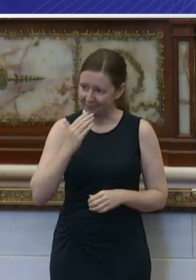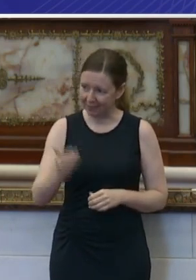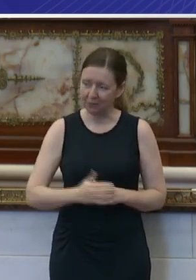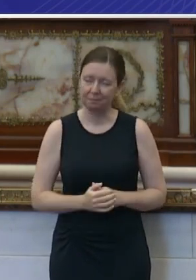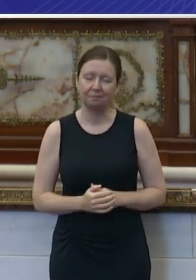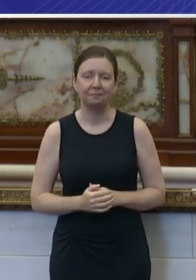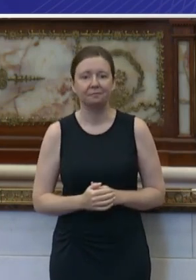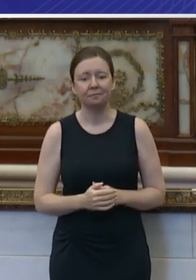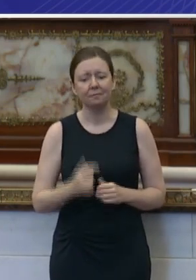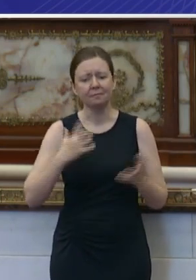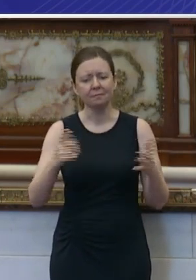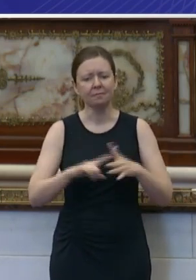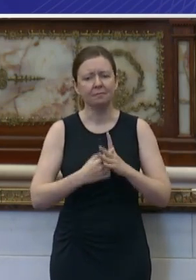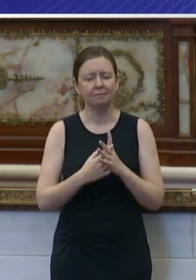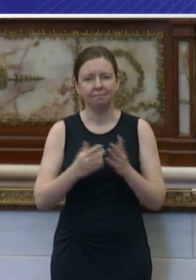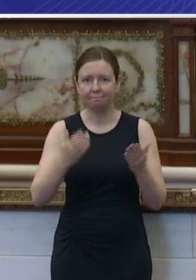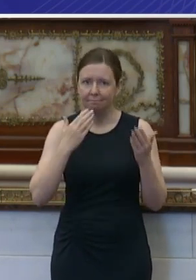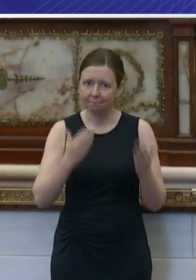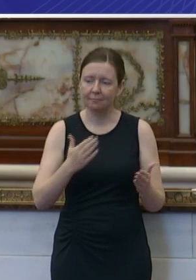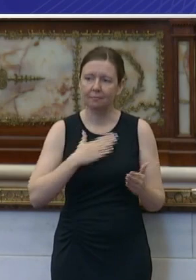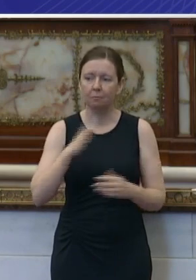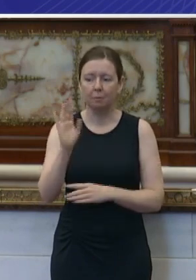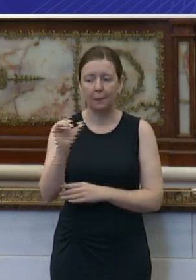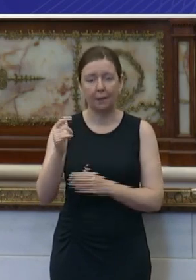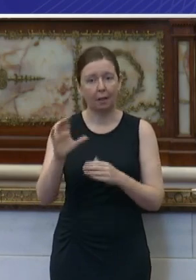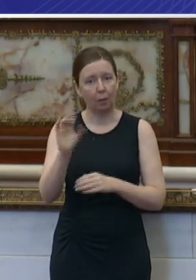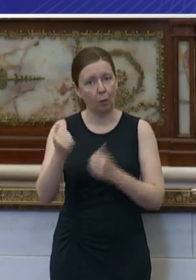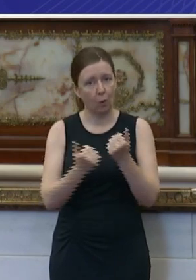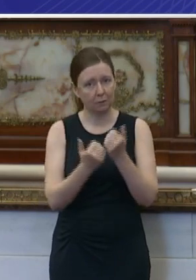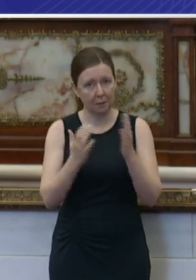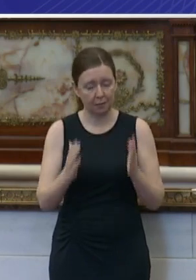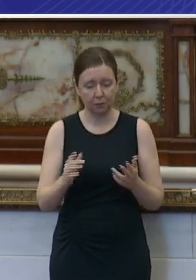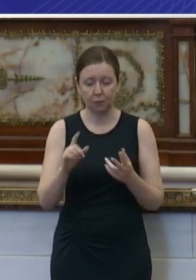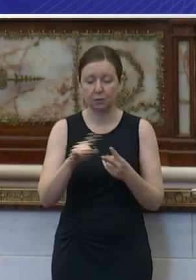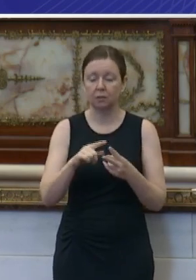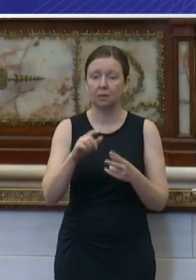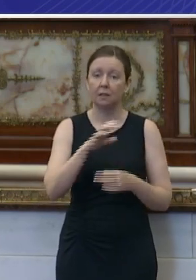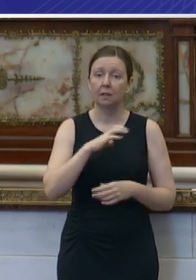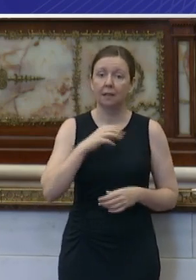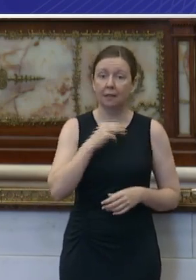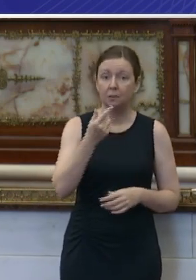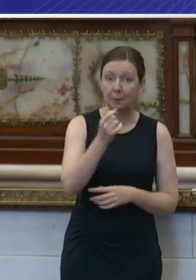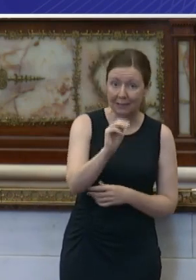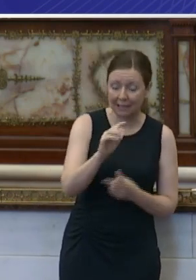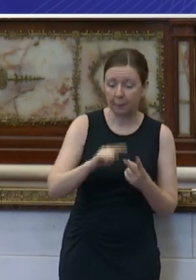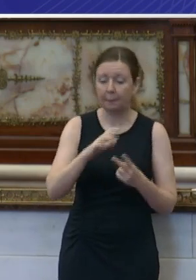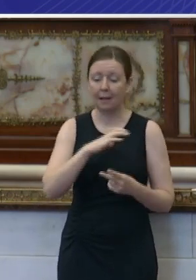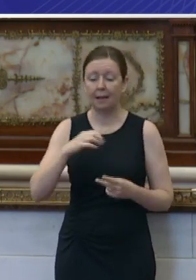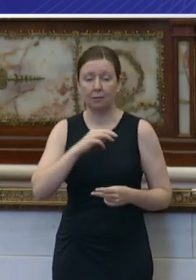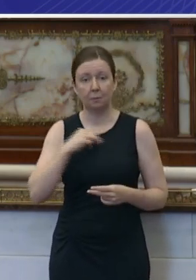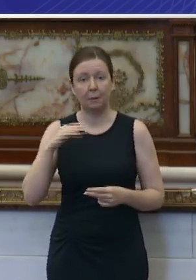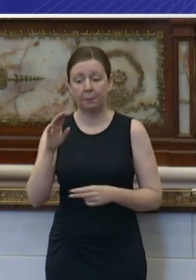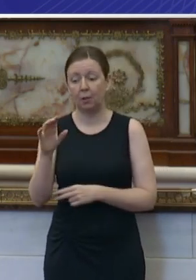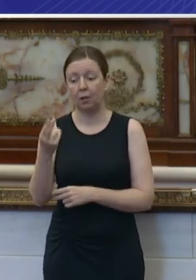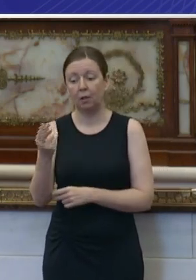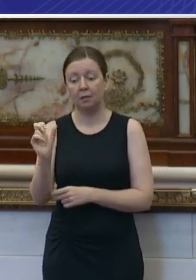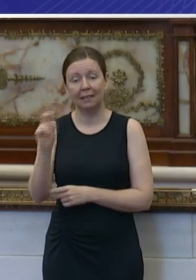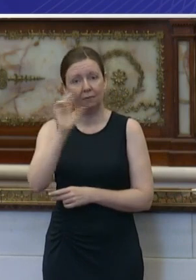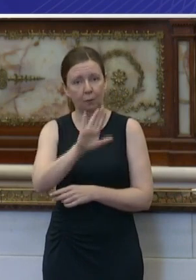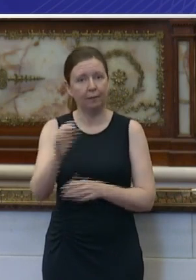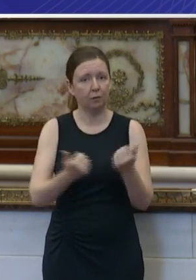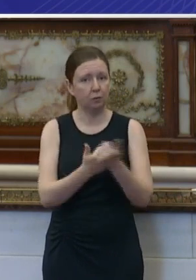you. I want to start off by thanking my bill co-sponsors, Councilmember Gim and Councilmember Heenan, for their support of this